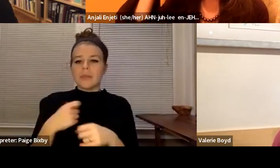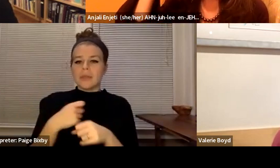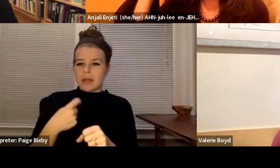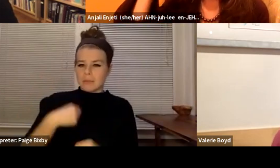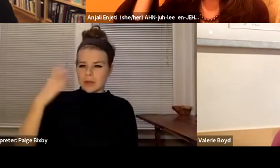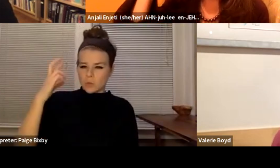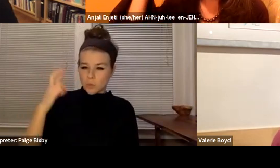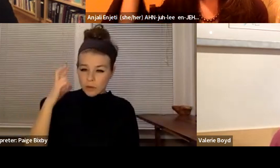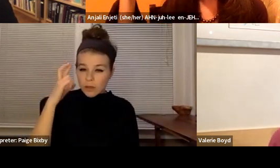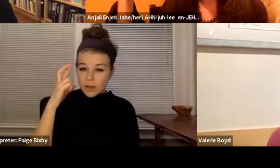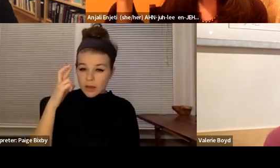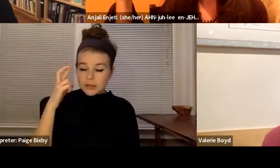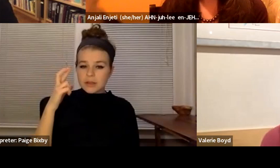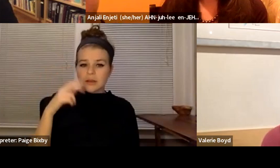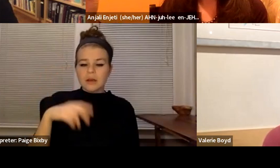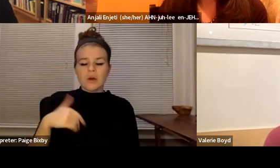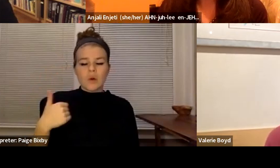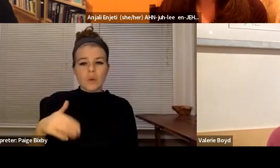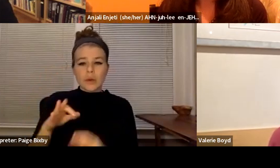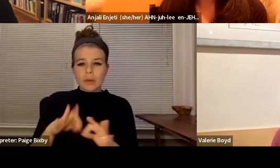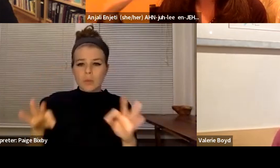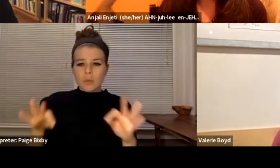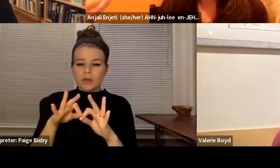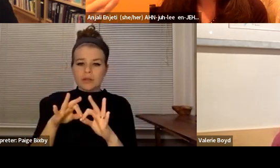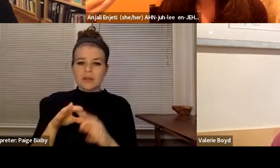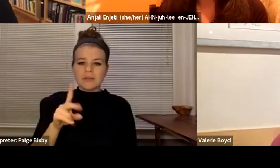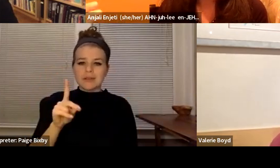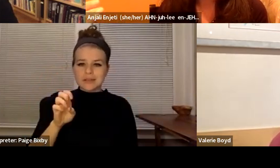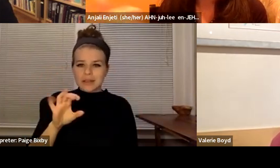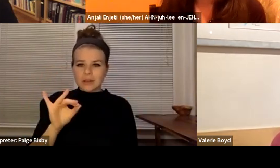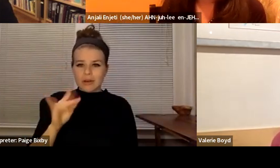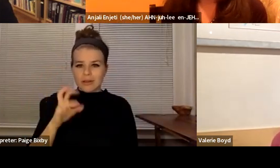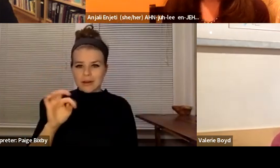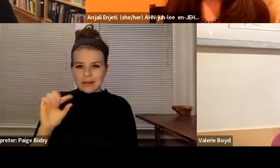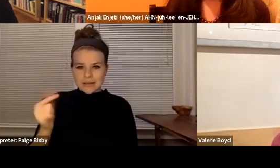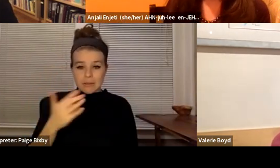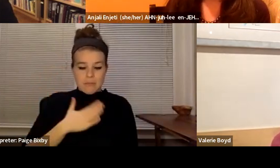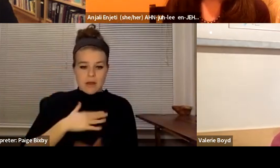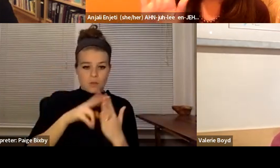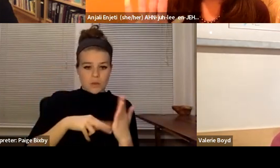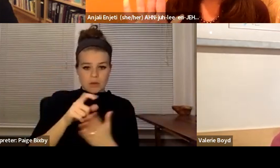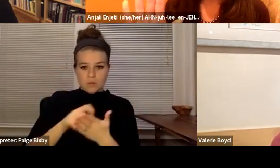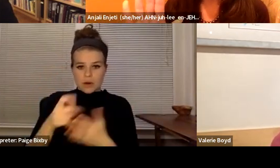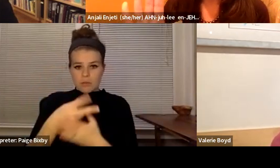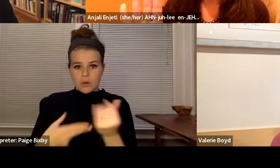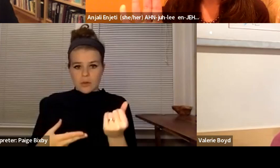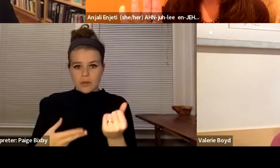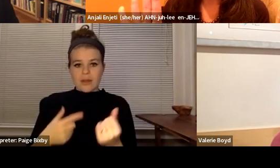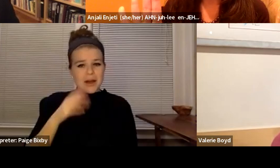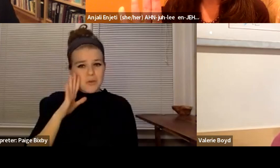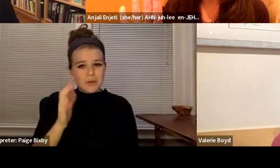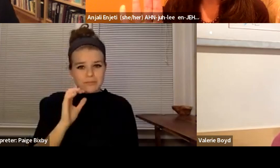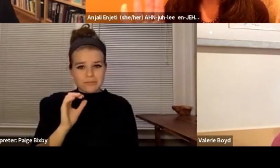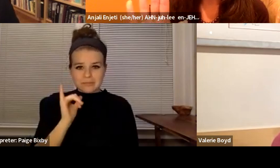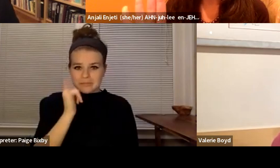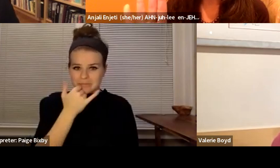realize the importance of decolonizing both my reading and my writing was, and I'm gonna mess up the